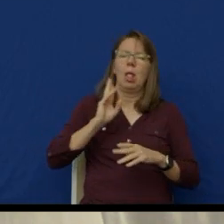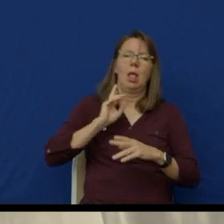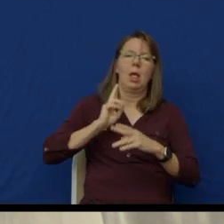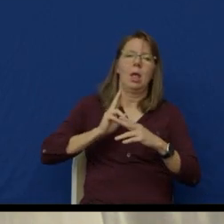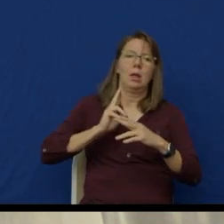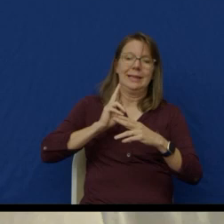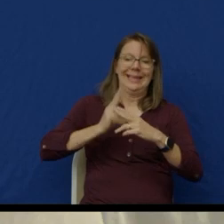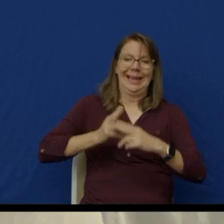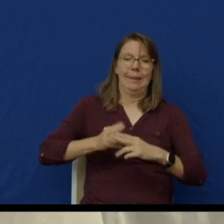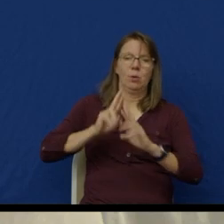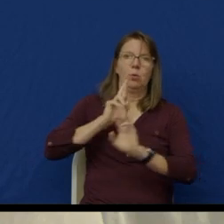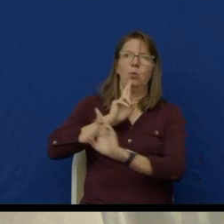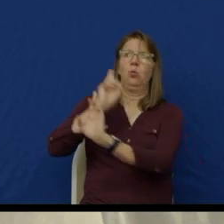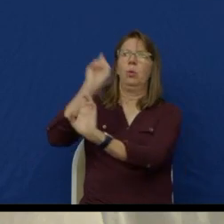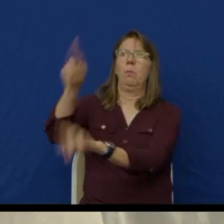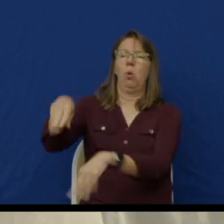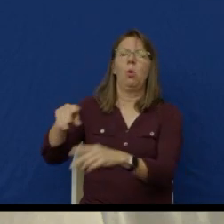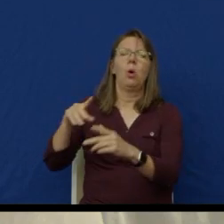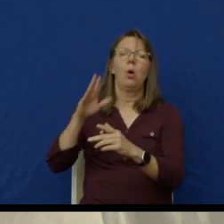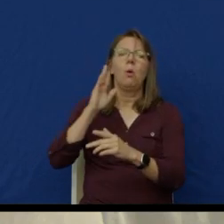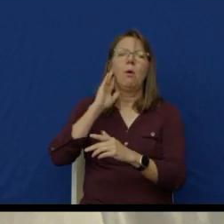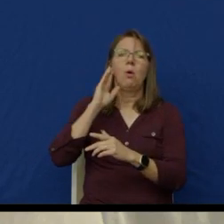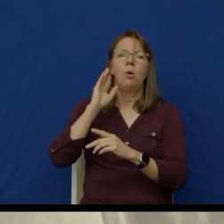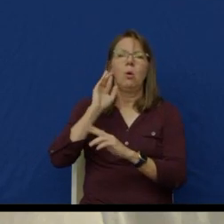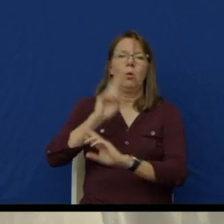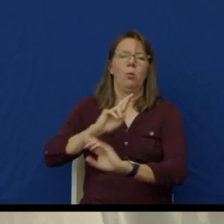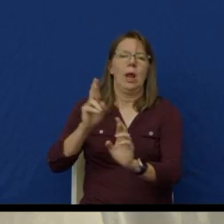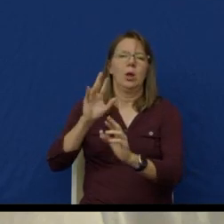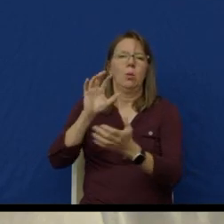removal from their local school board office.